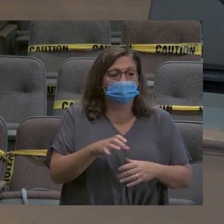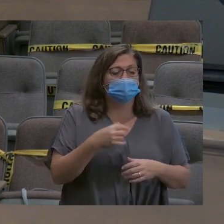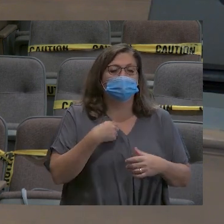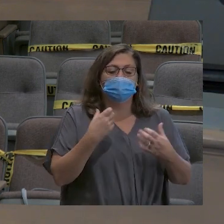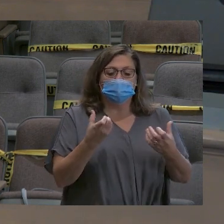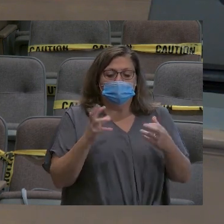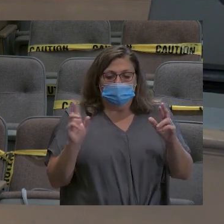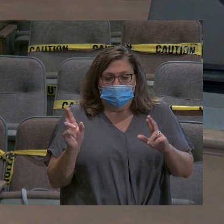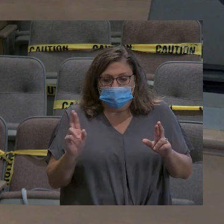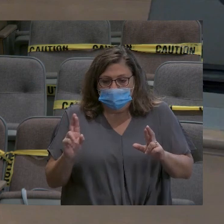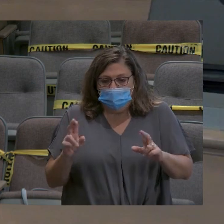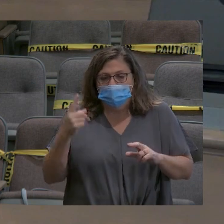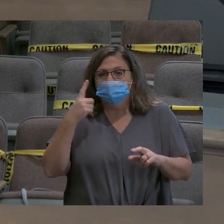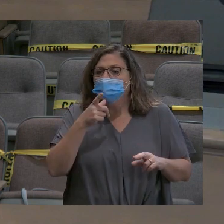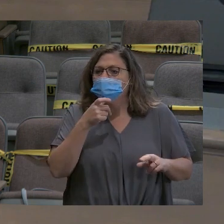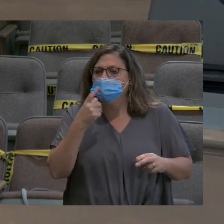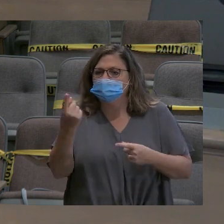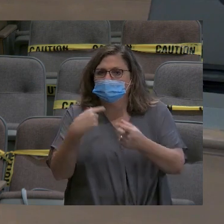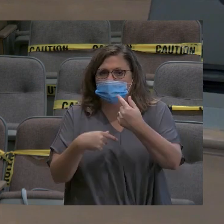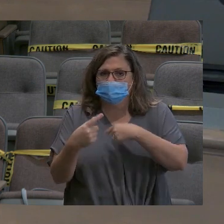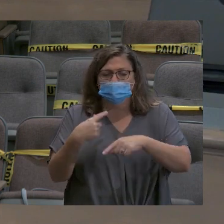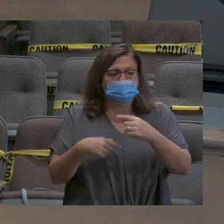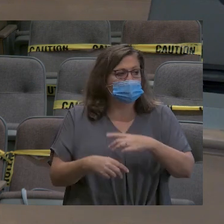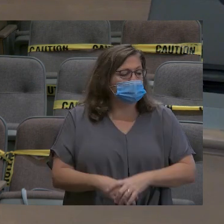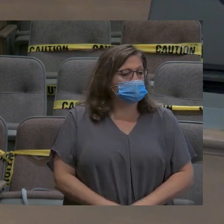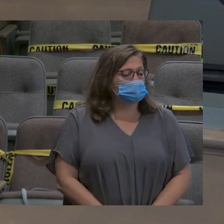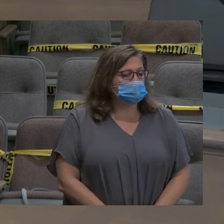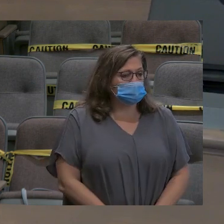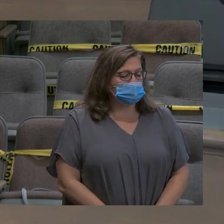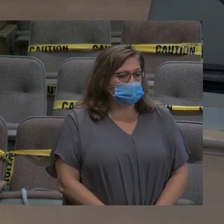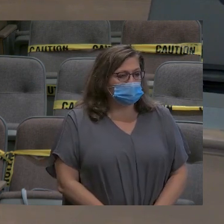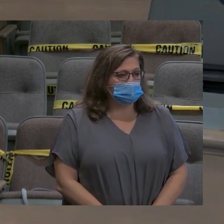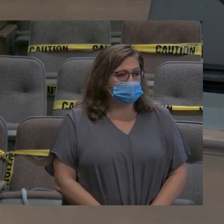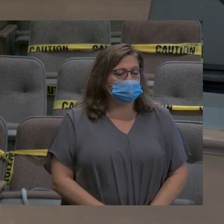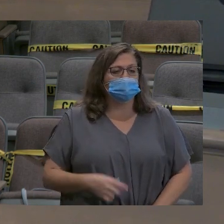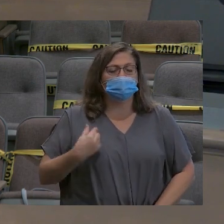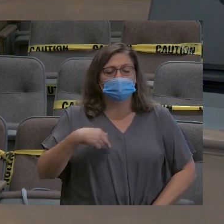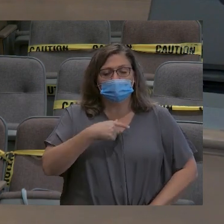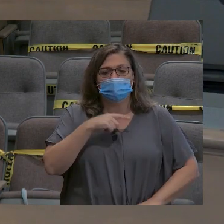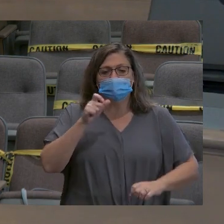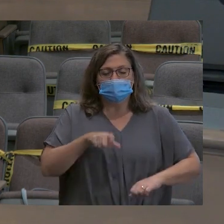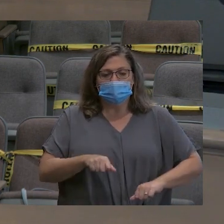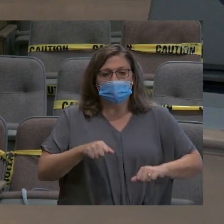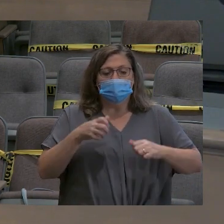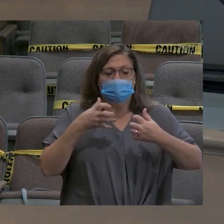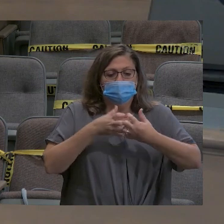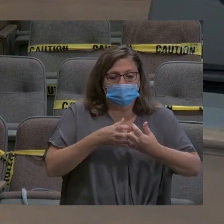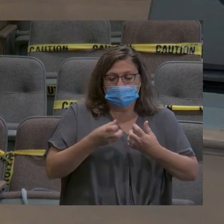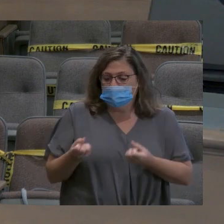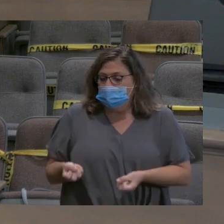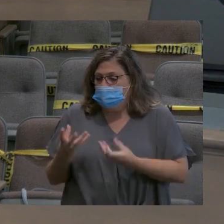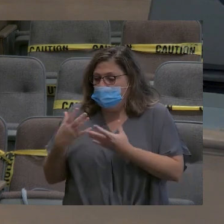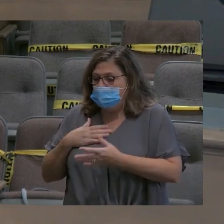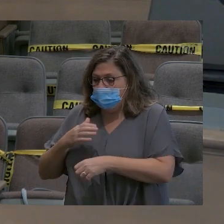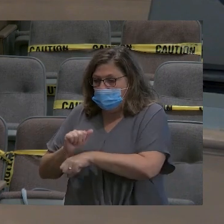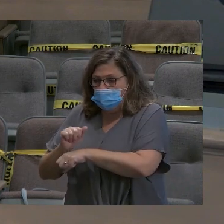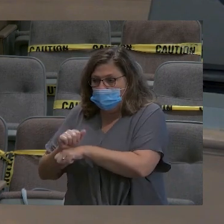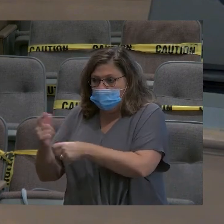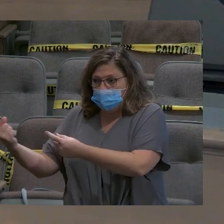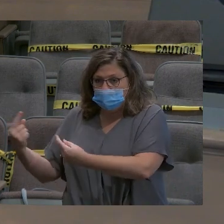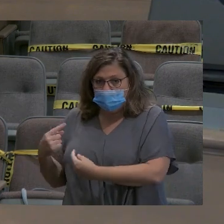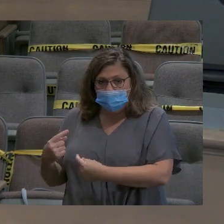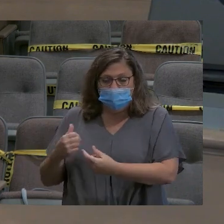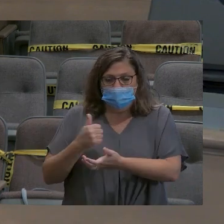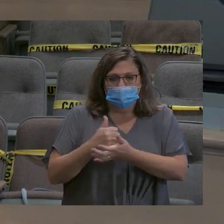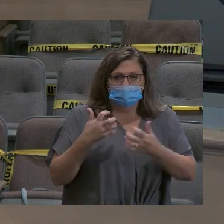number of people we will be serving. We can match our staff up with the number of people that will be coming in. We